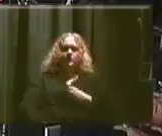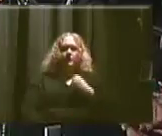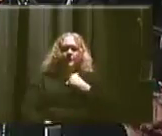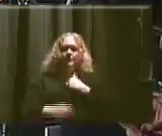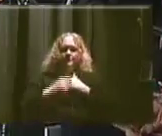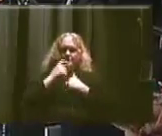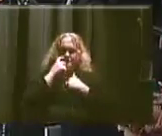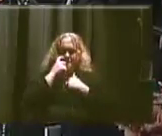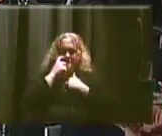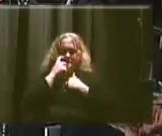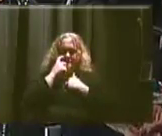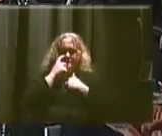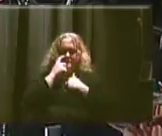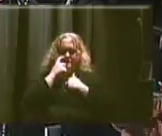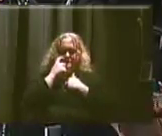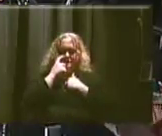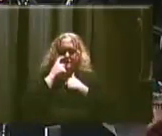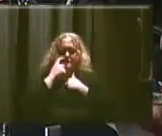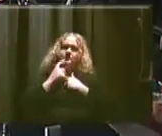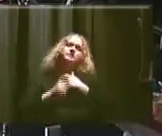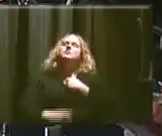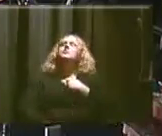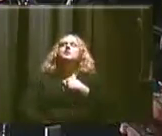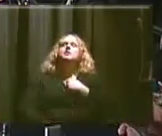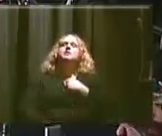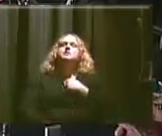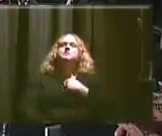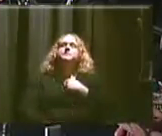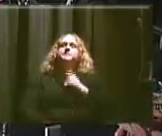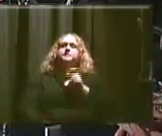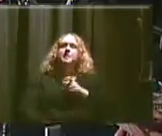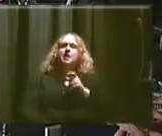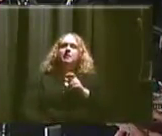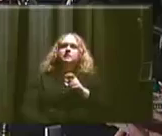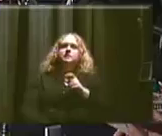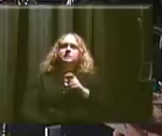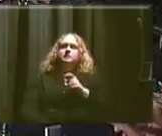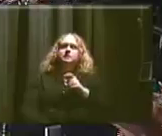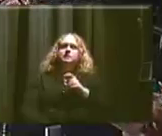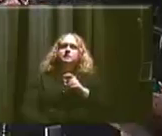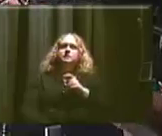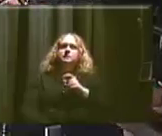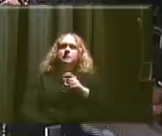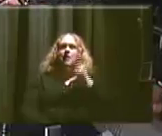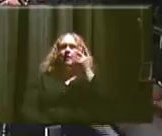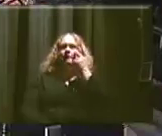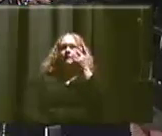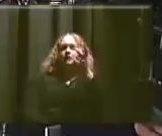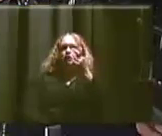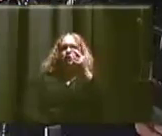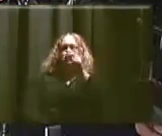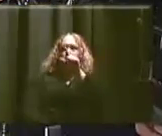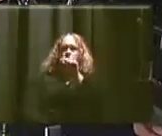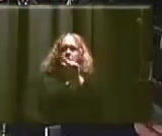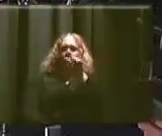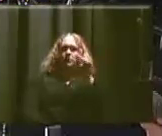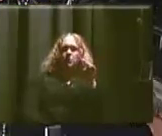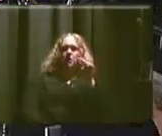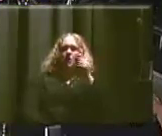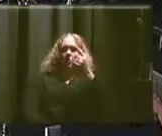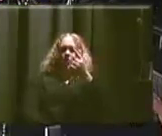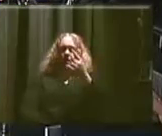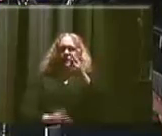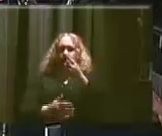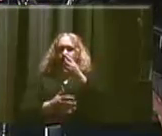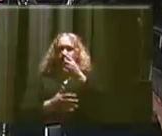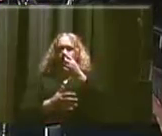Vision 2020 planning calendar that will be probably one strategic retreat,